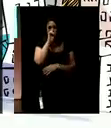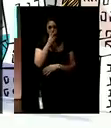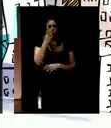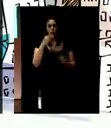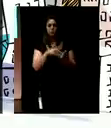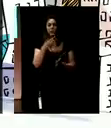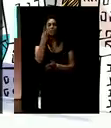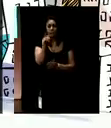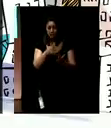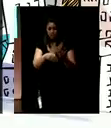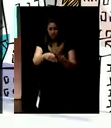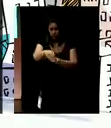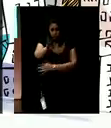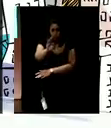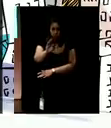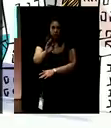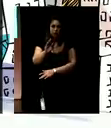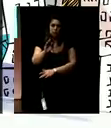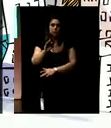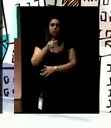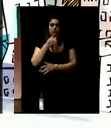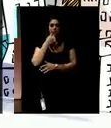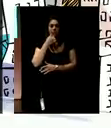By 2030, we estimate that